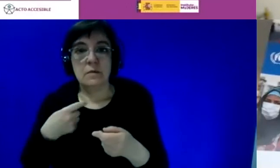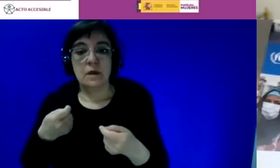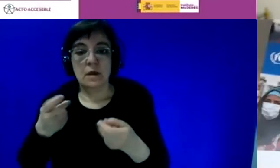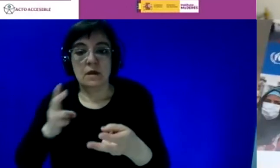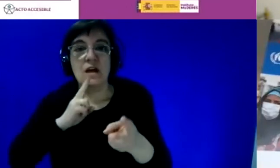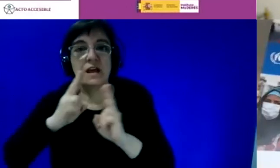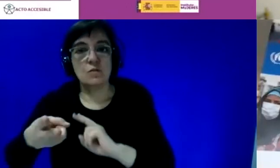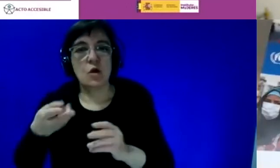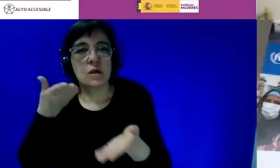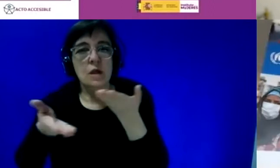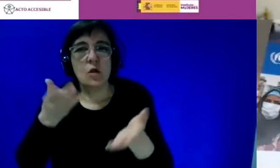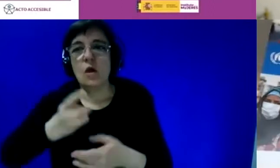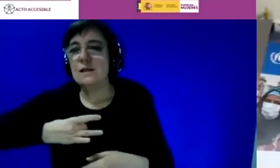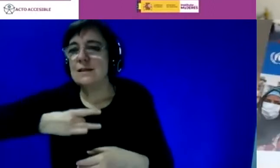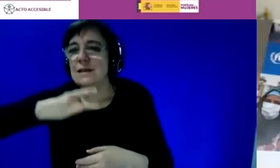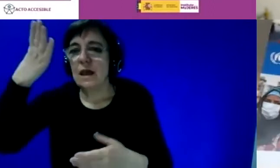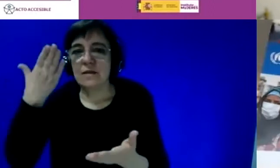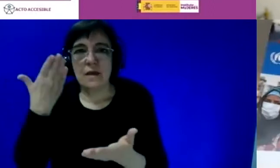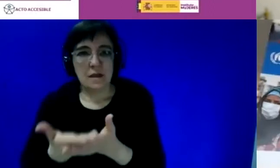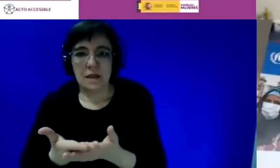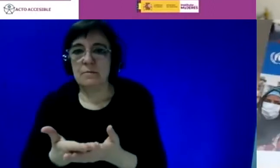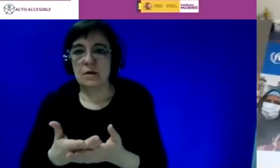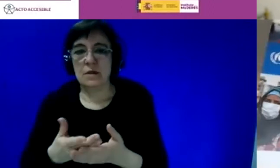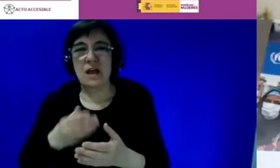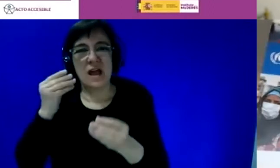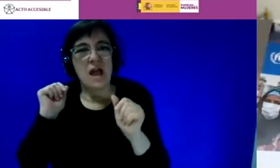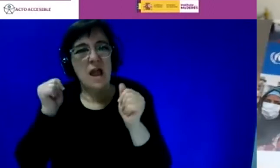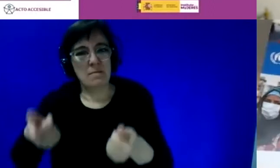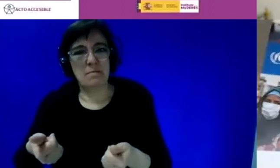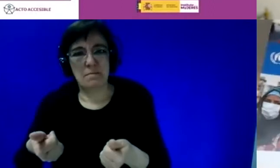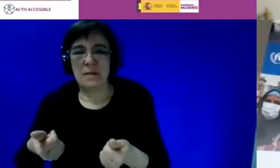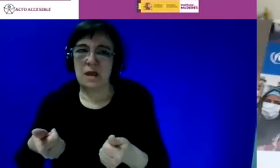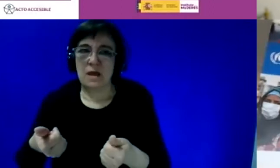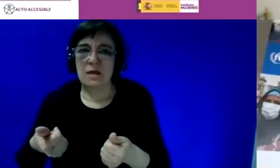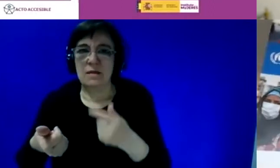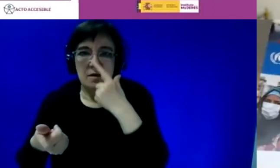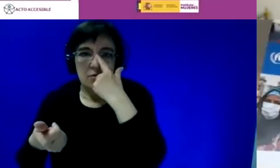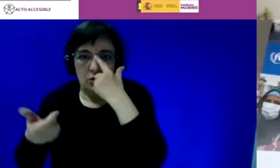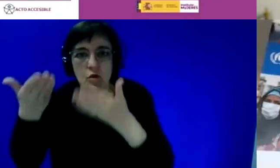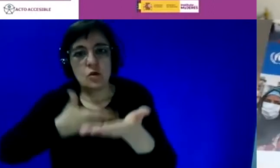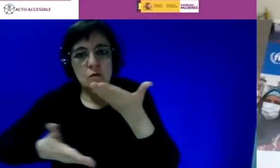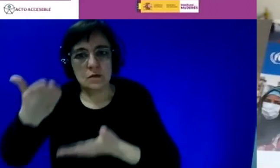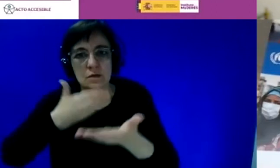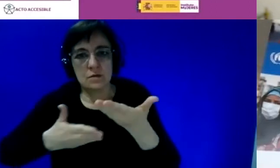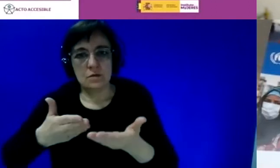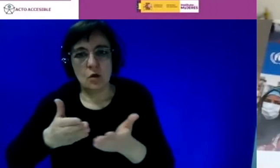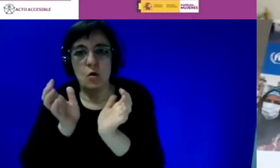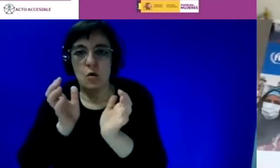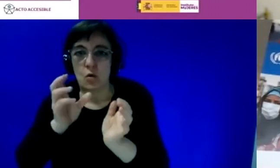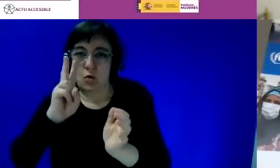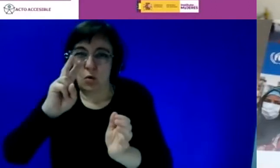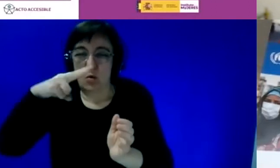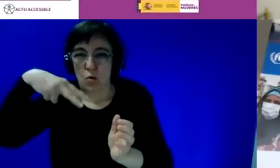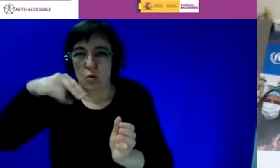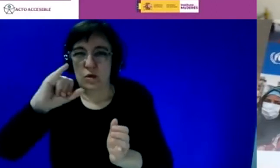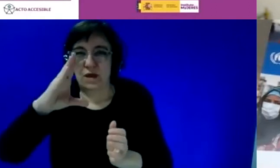earlier in collaboration with UNICEF for children is a very exciting idea and a very practical one,